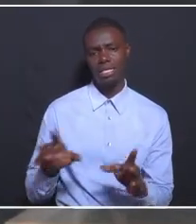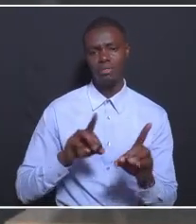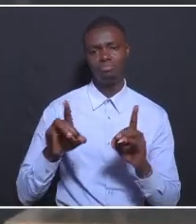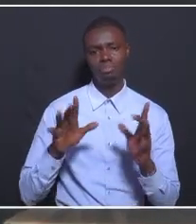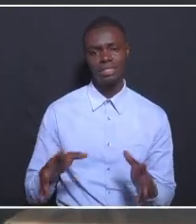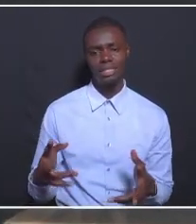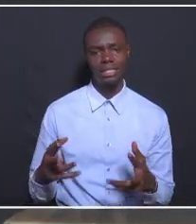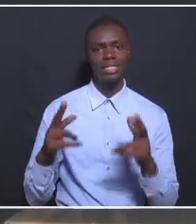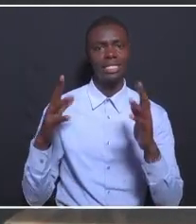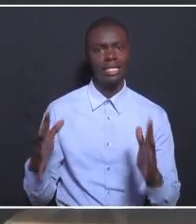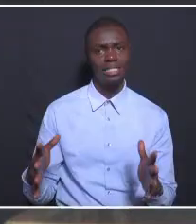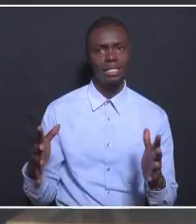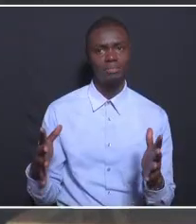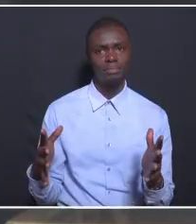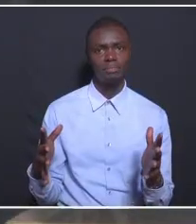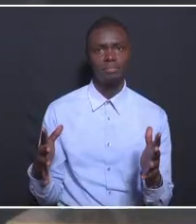editor.